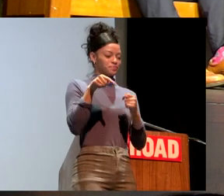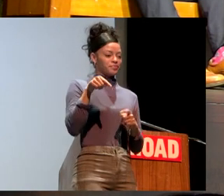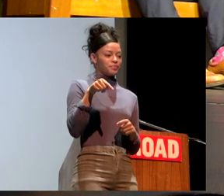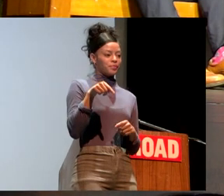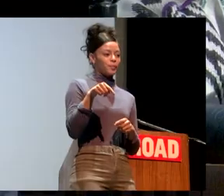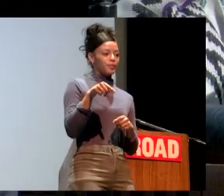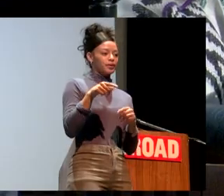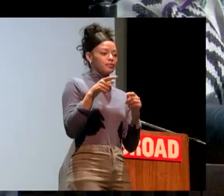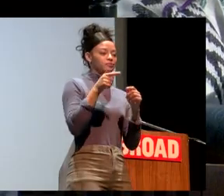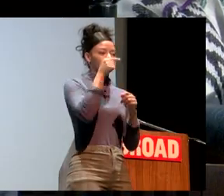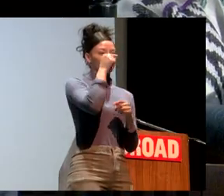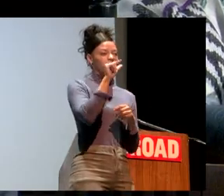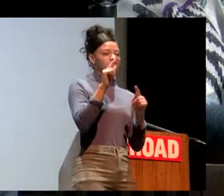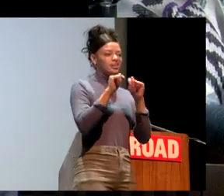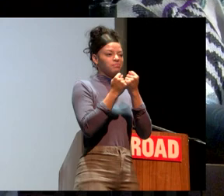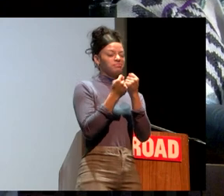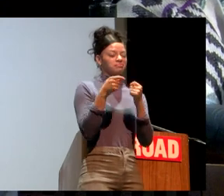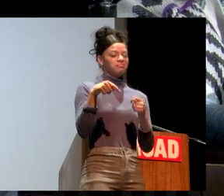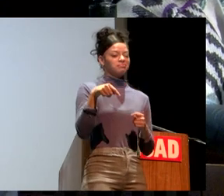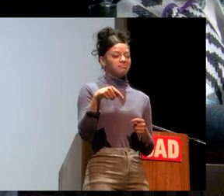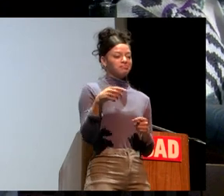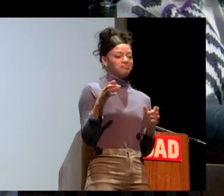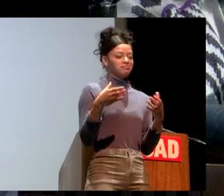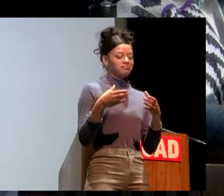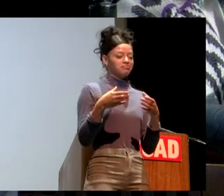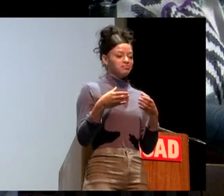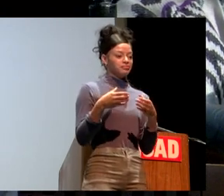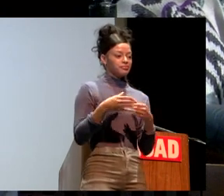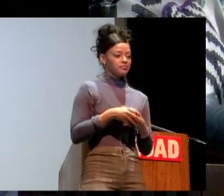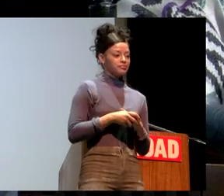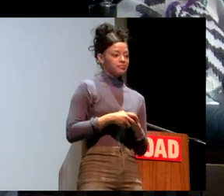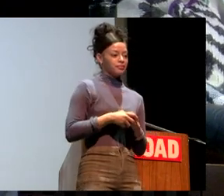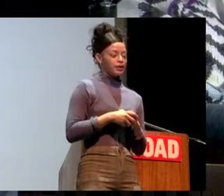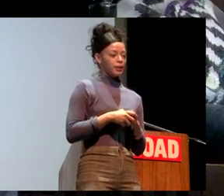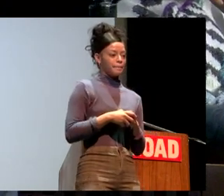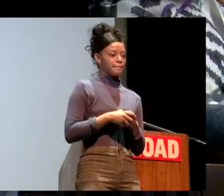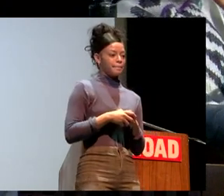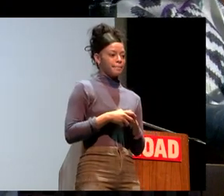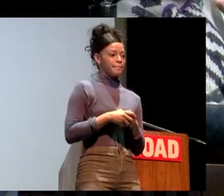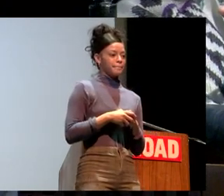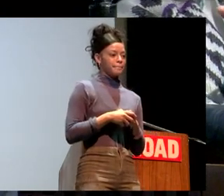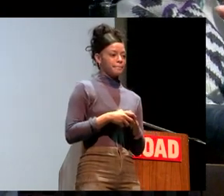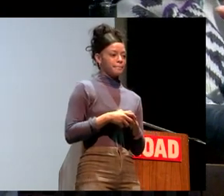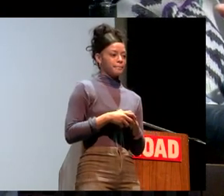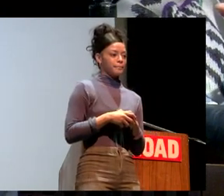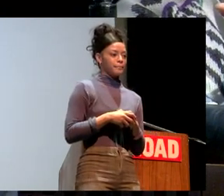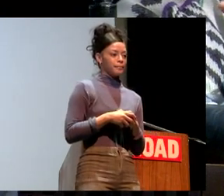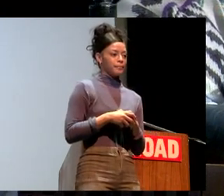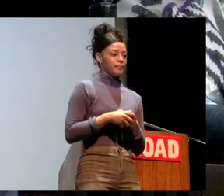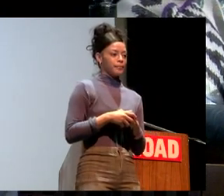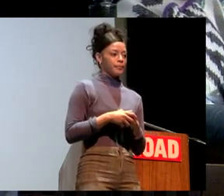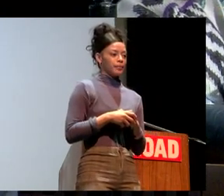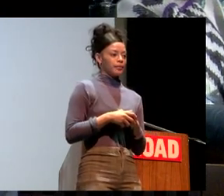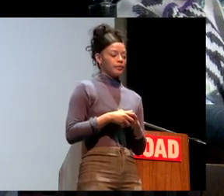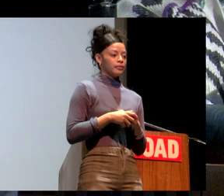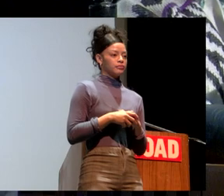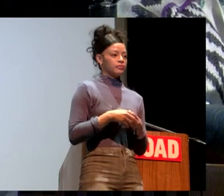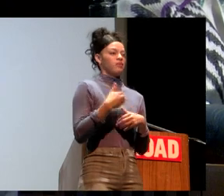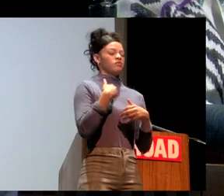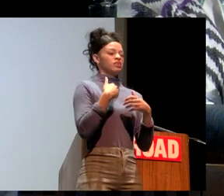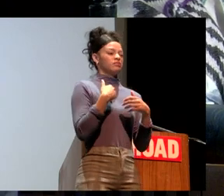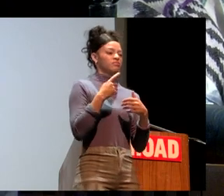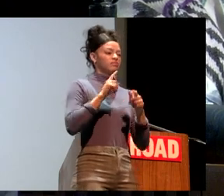Rica, one guy is Dubai, yeah. One, you know, he from the Paris, and one guy is